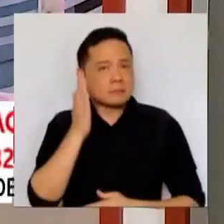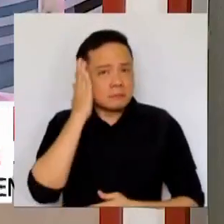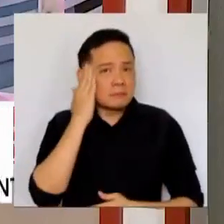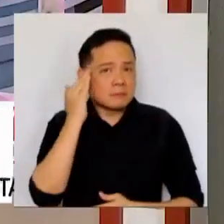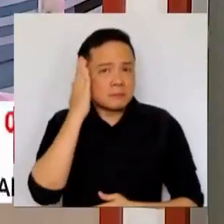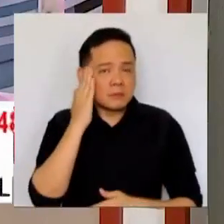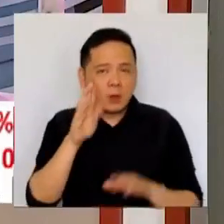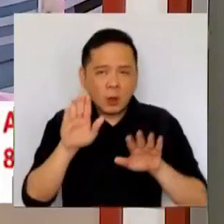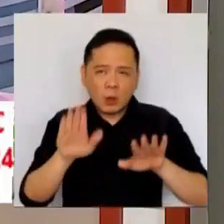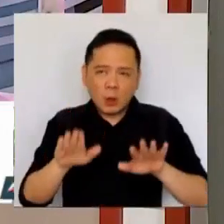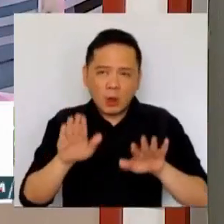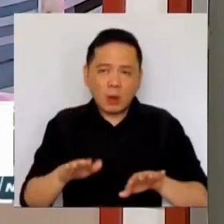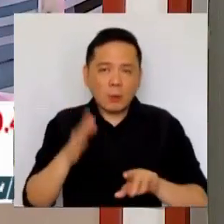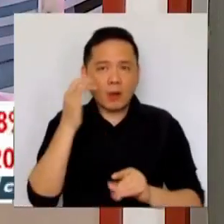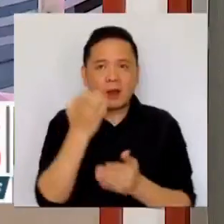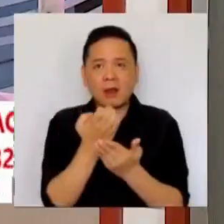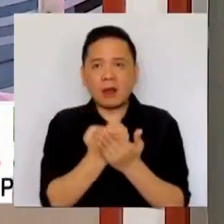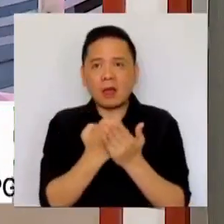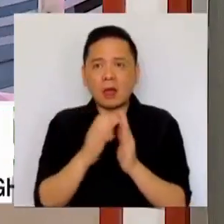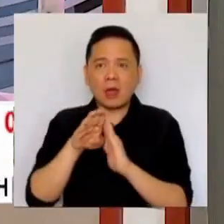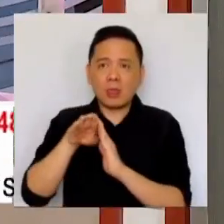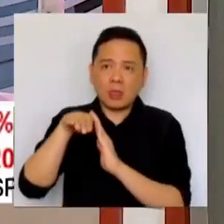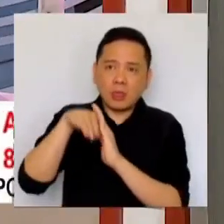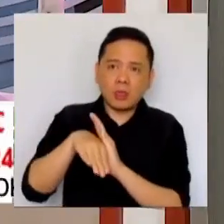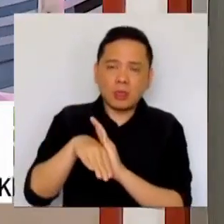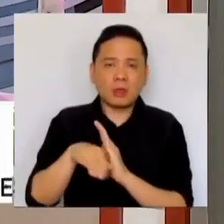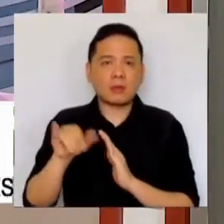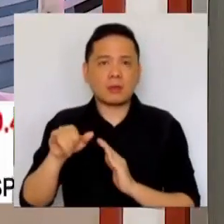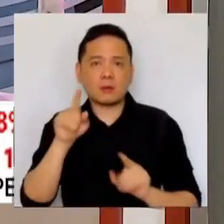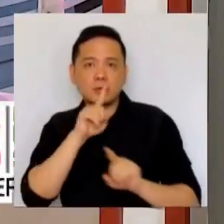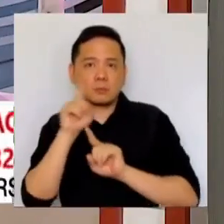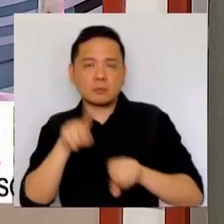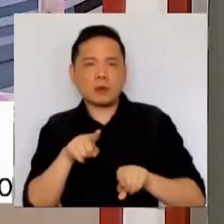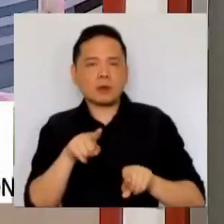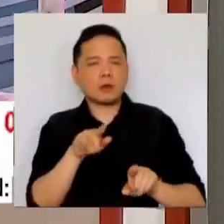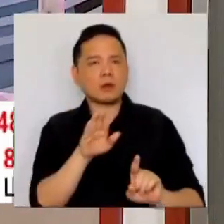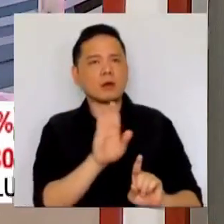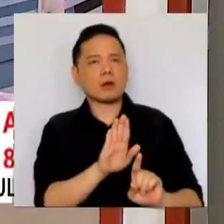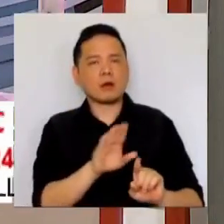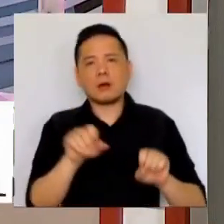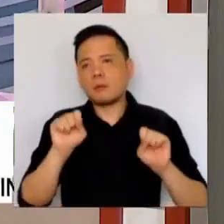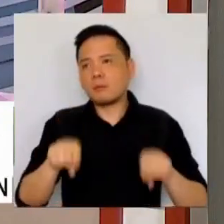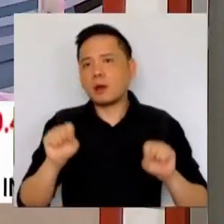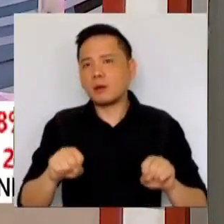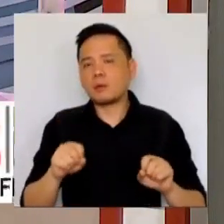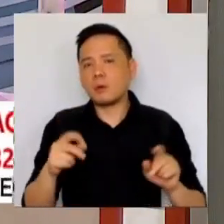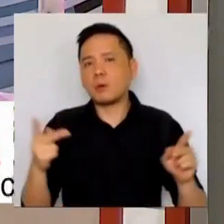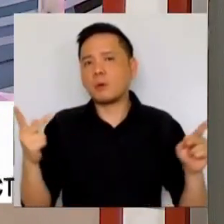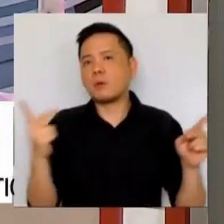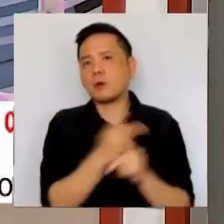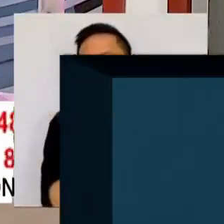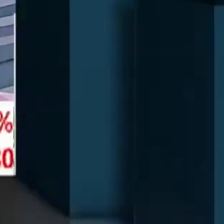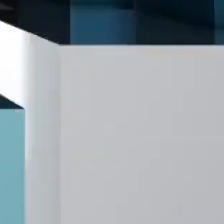financial markets, saying the reaction could be exaggerated. Let's hear more from Warren de Guzman.